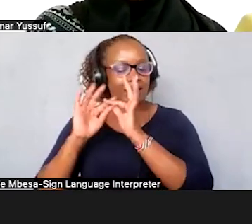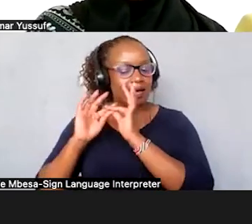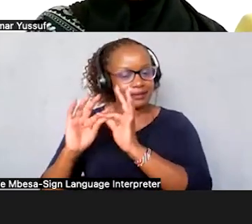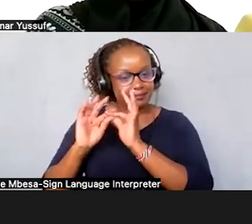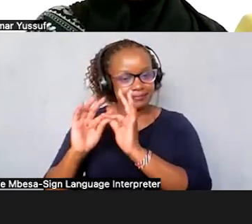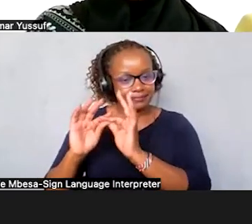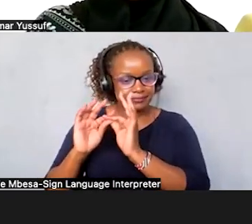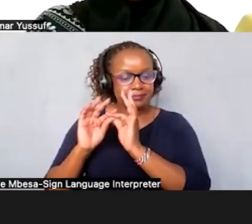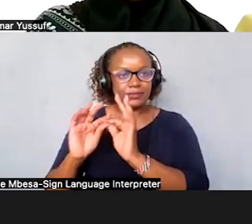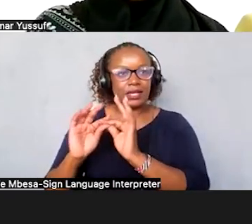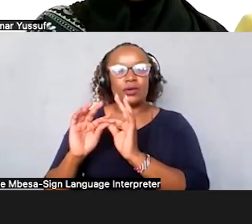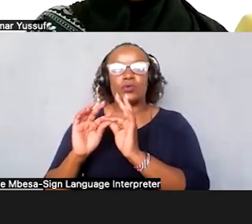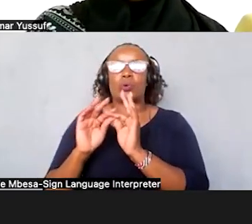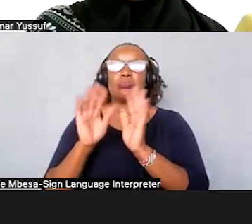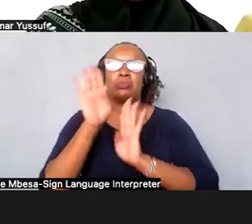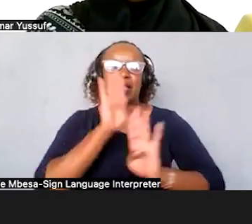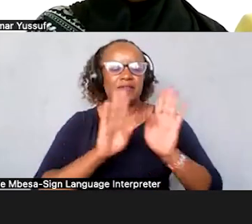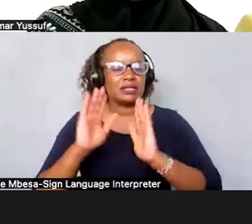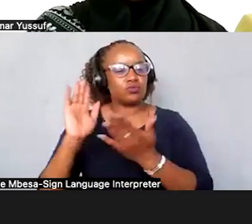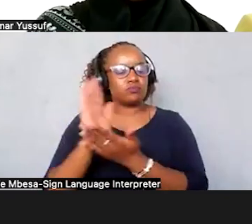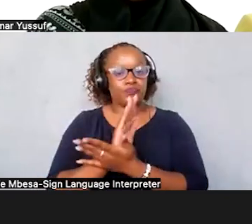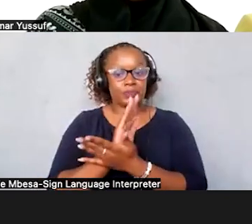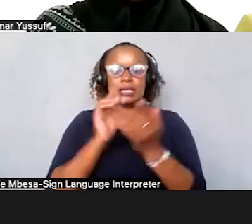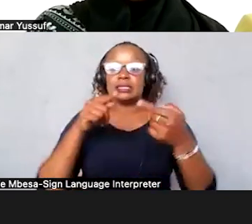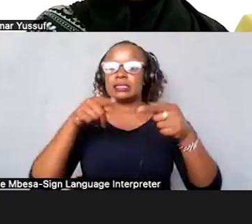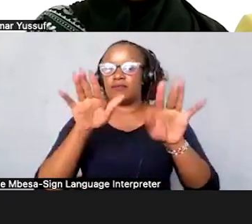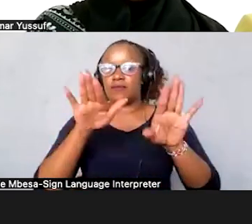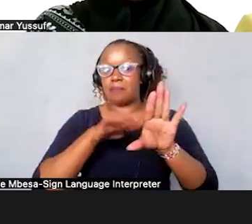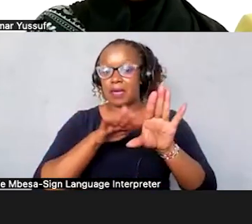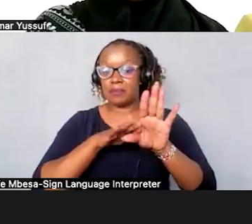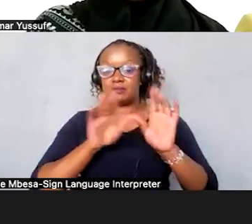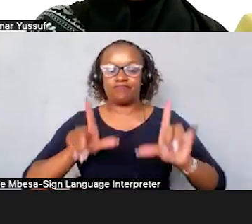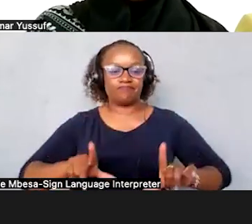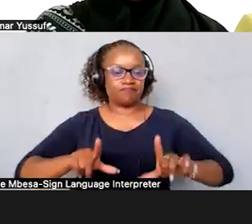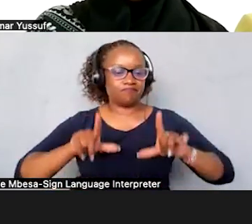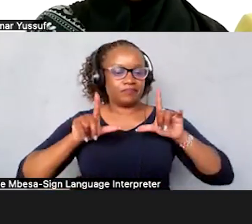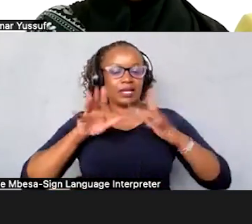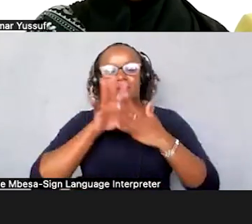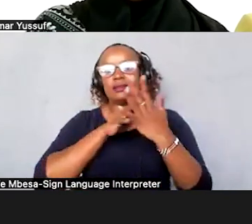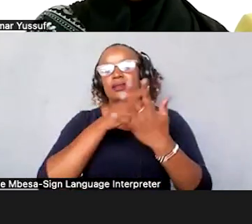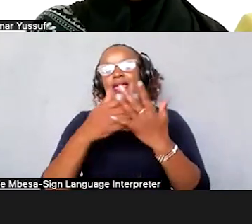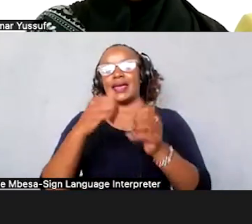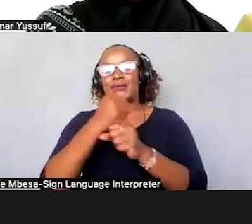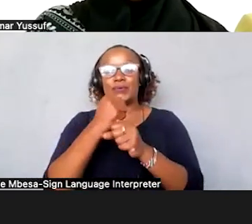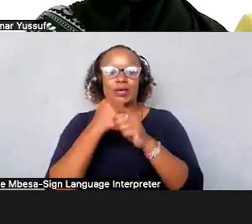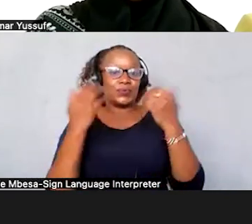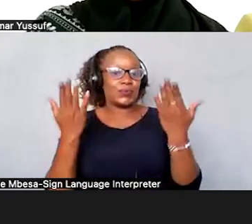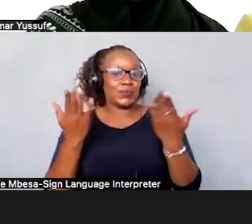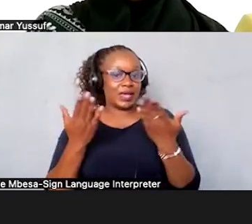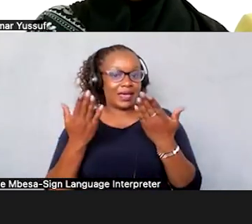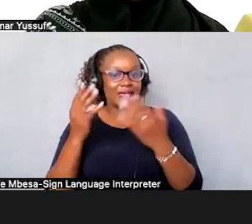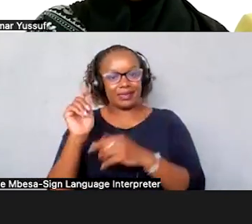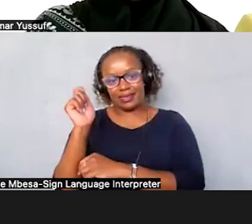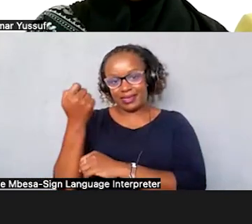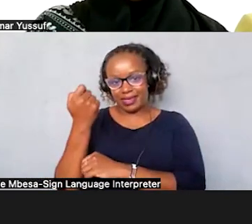to reclaim their voices. She's also a member of the Survivors Network in Kenya. Kamar has,